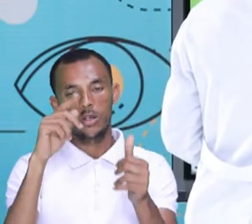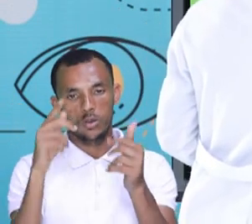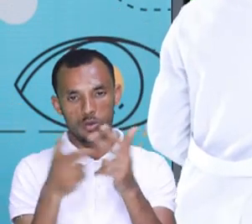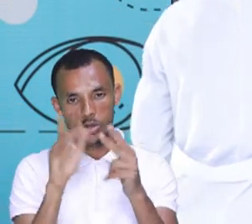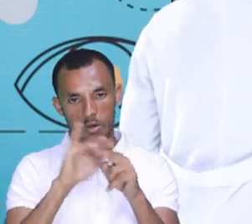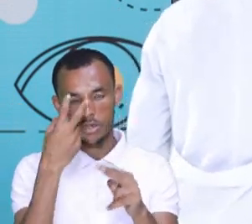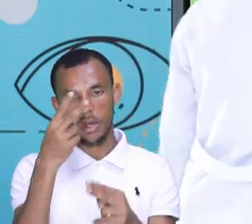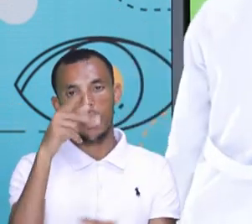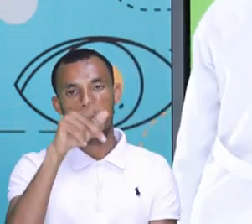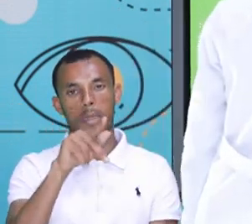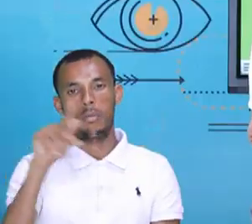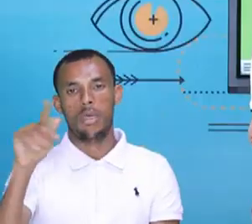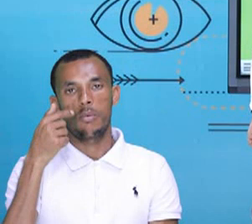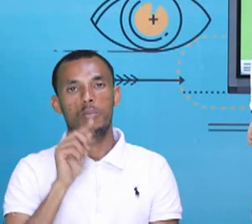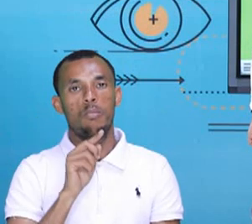is